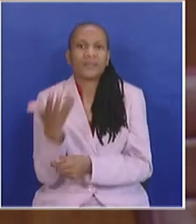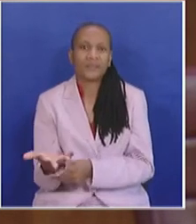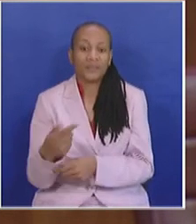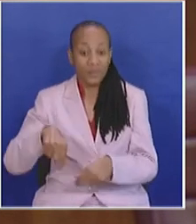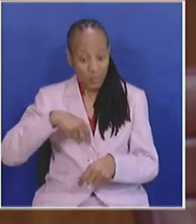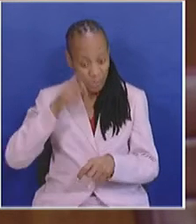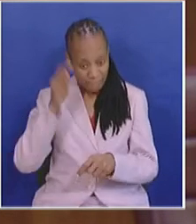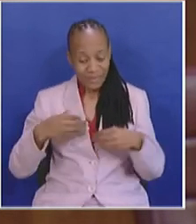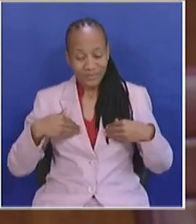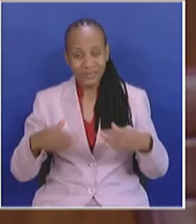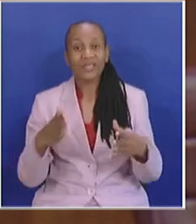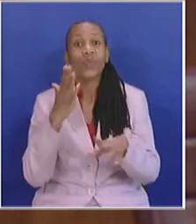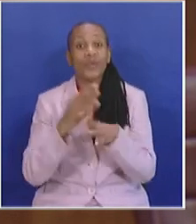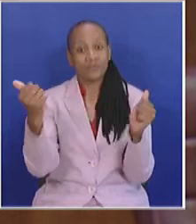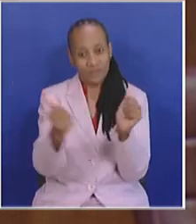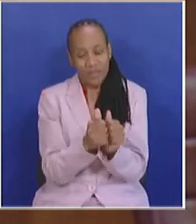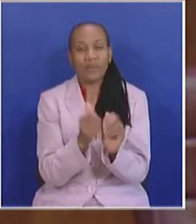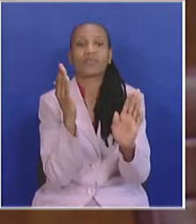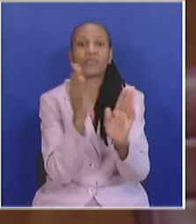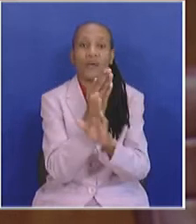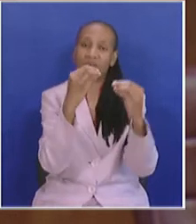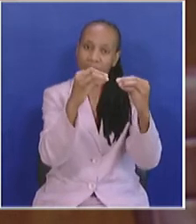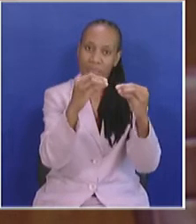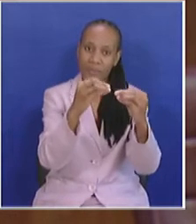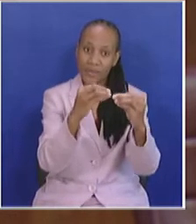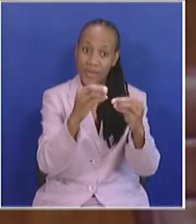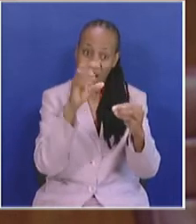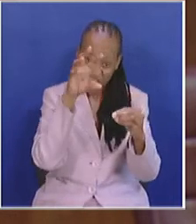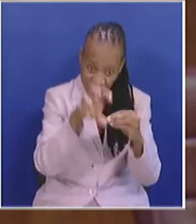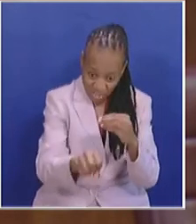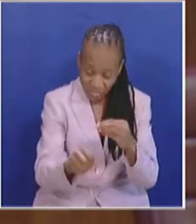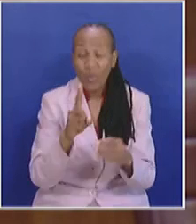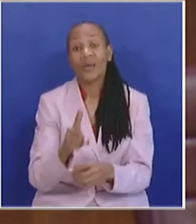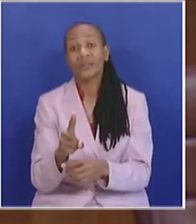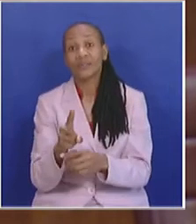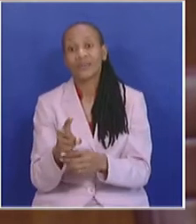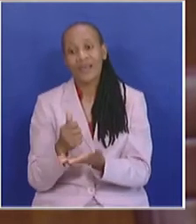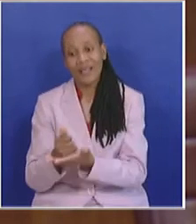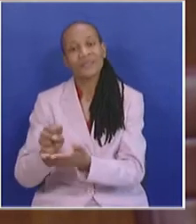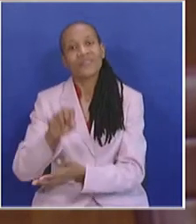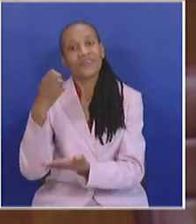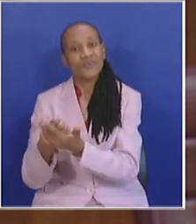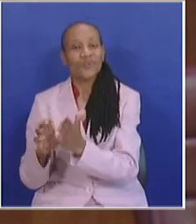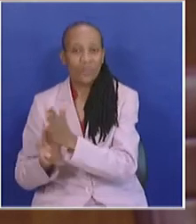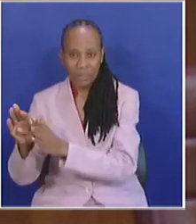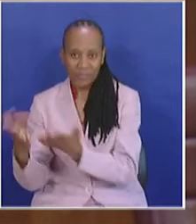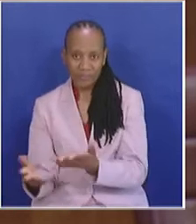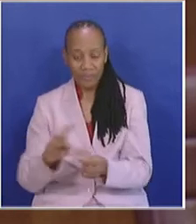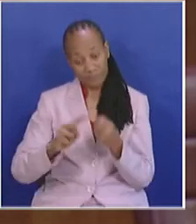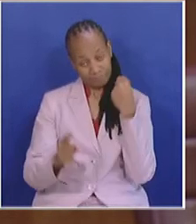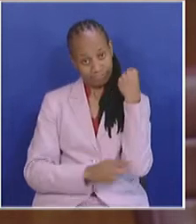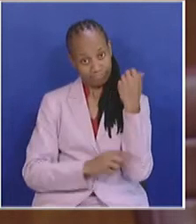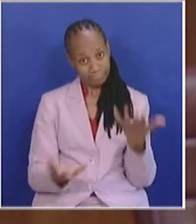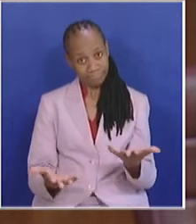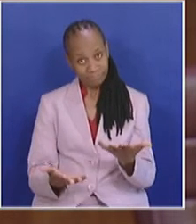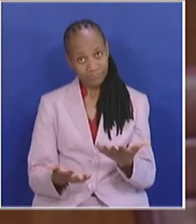incentivizing the private sector if we are to get this country back to its feet. And in conclusion, Chairperson, under